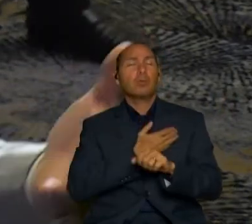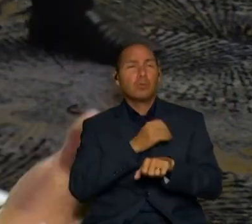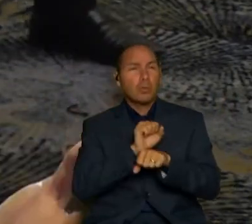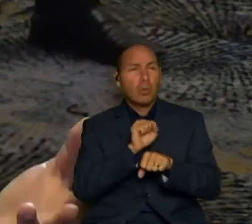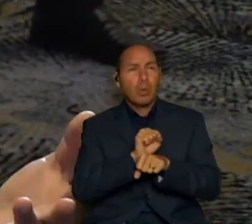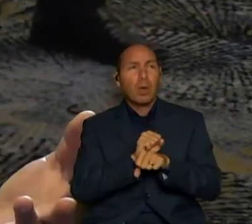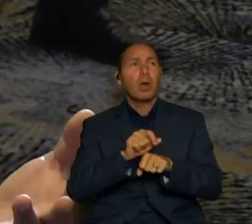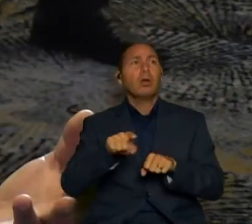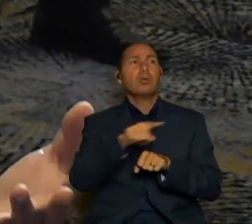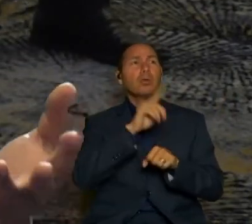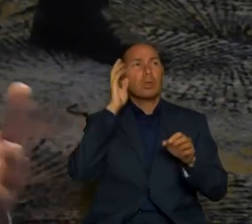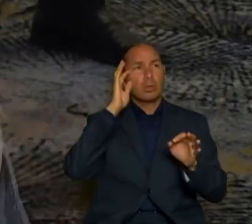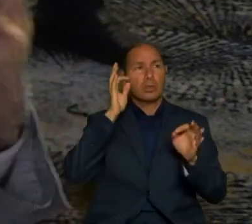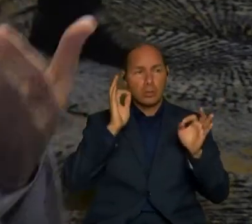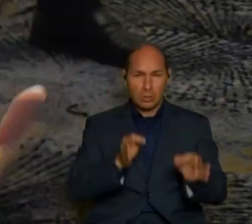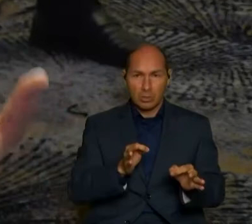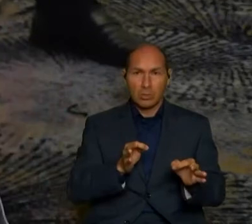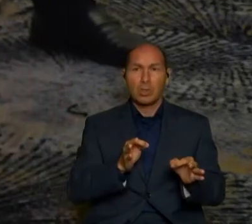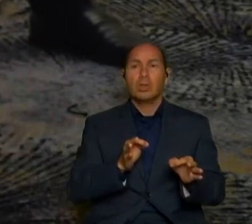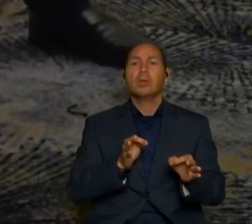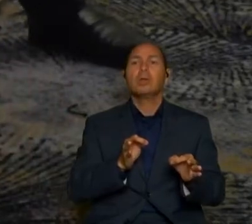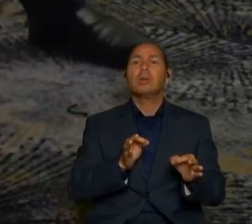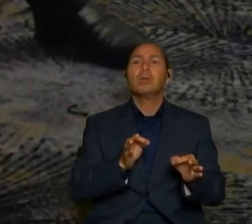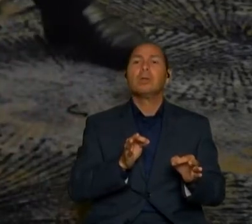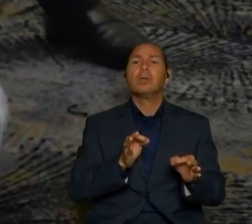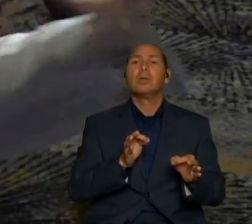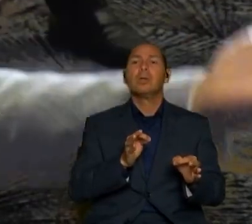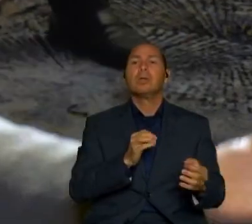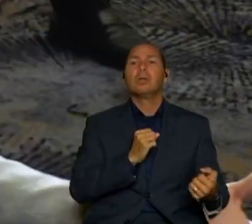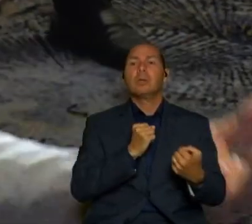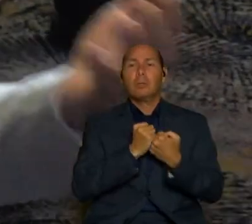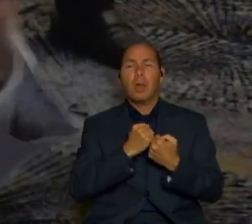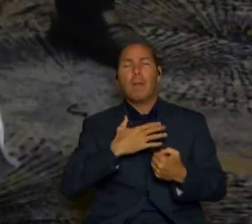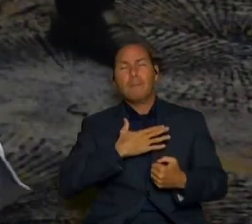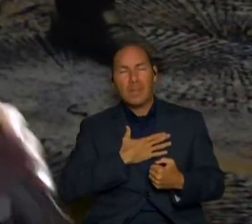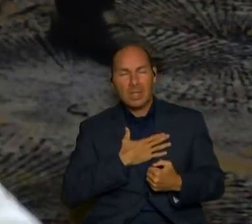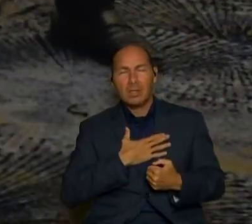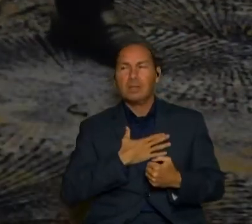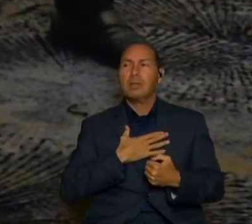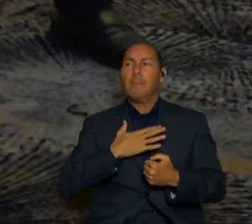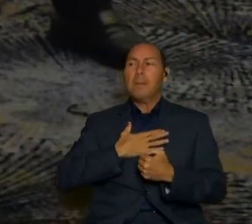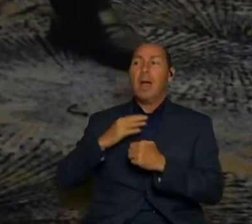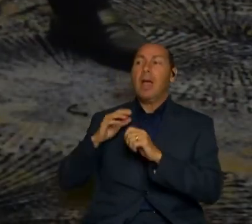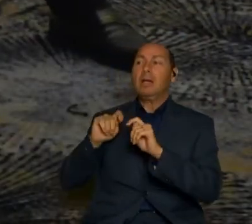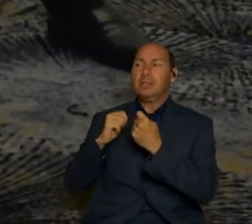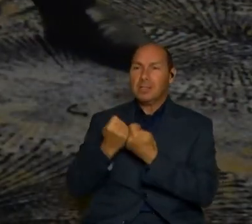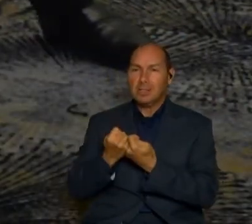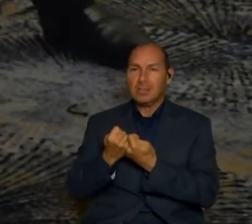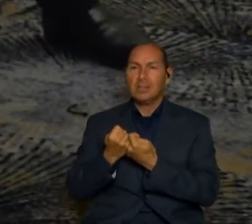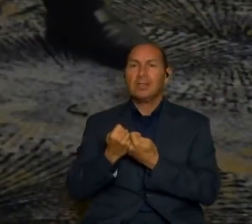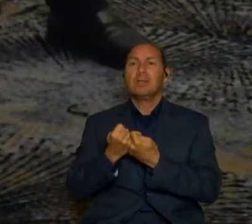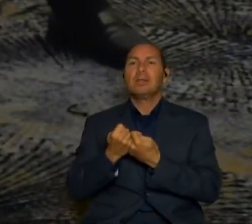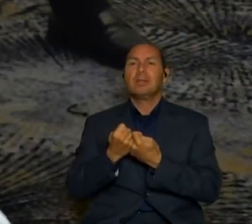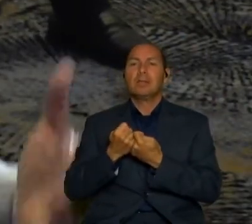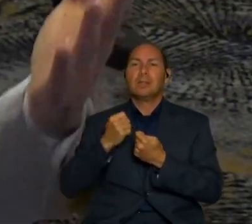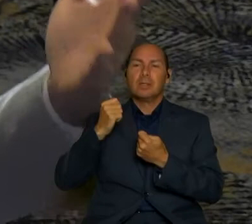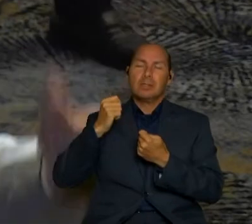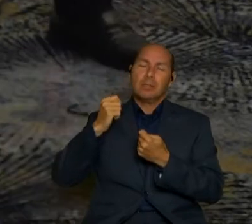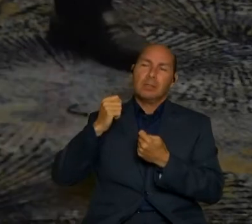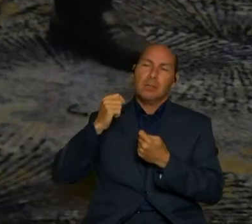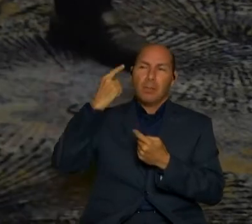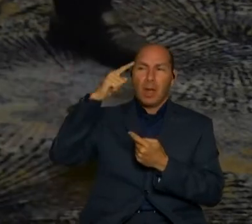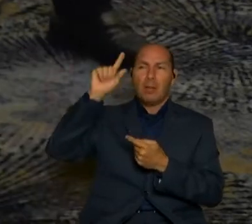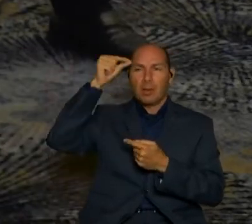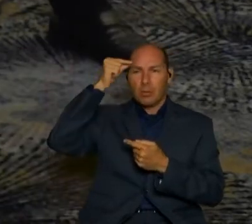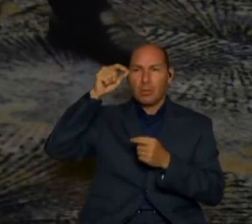committing to this reform and supporting me and my team as we work with the governor in this important reform. So I'm